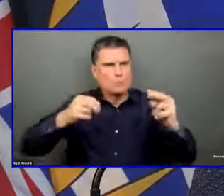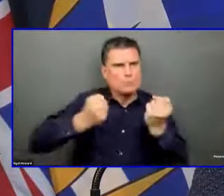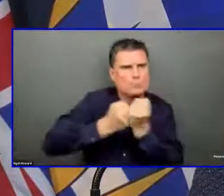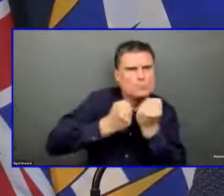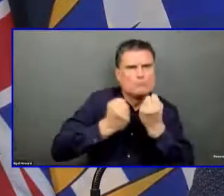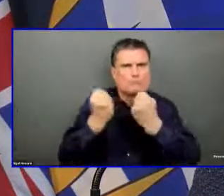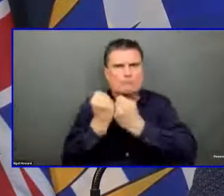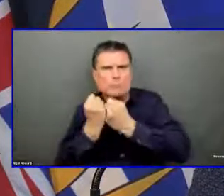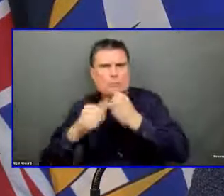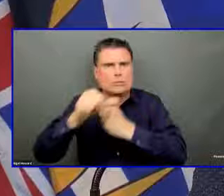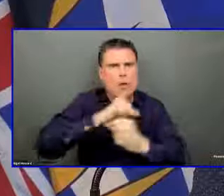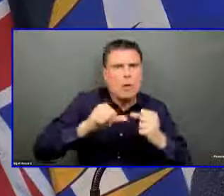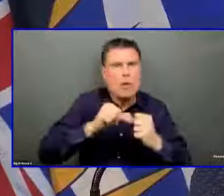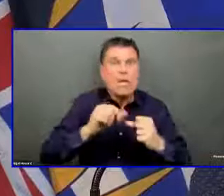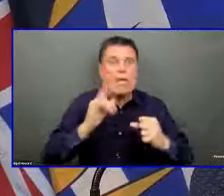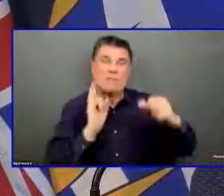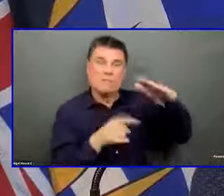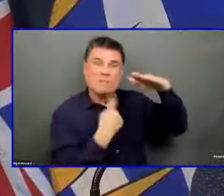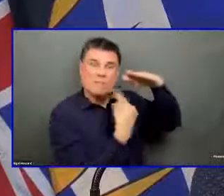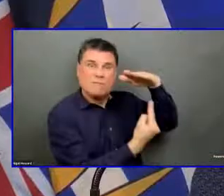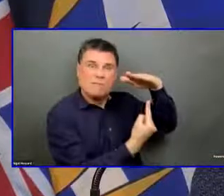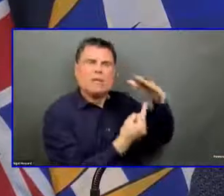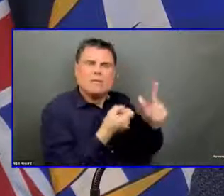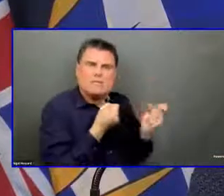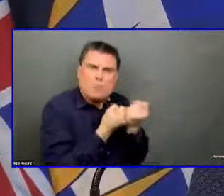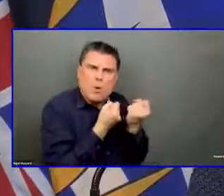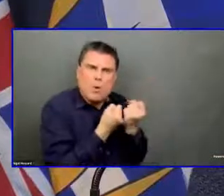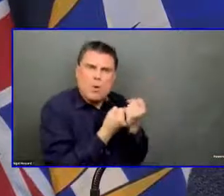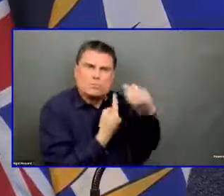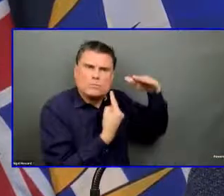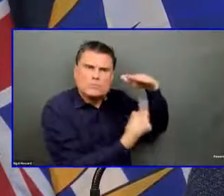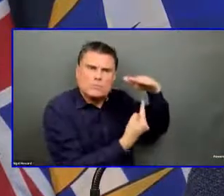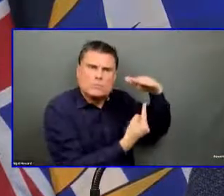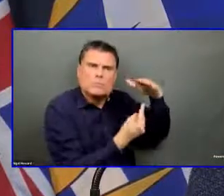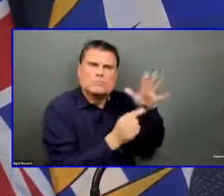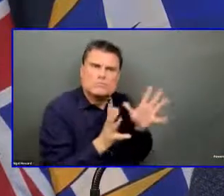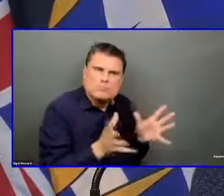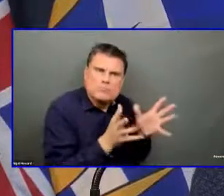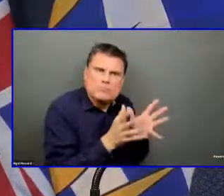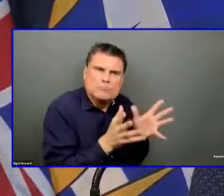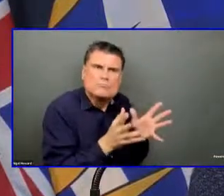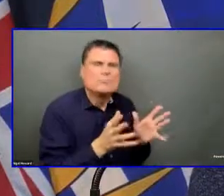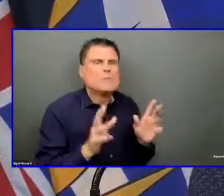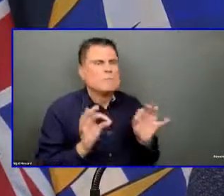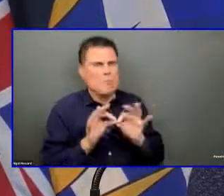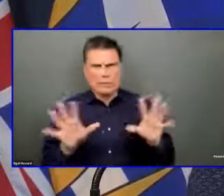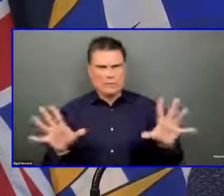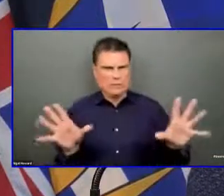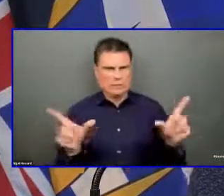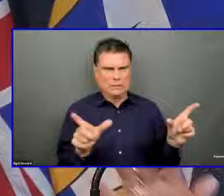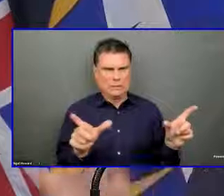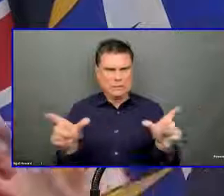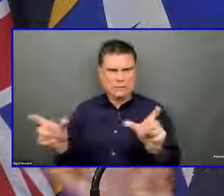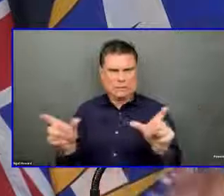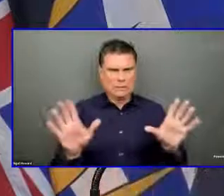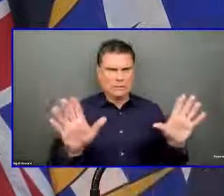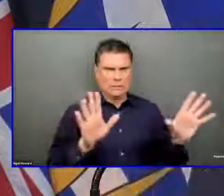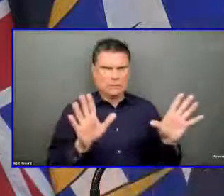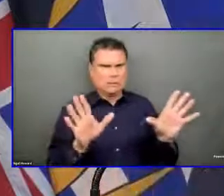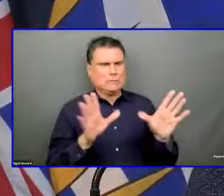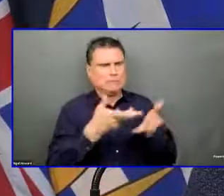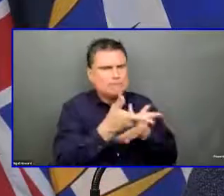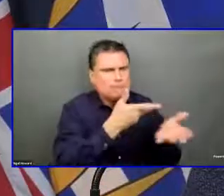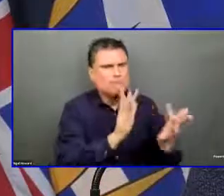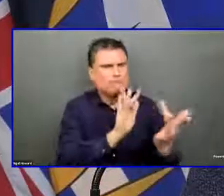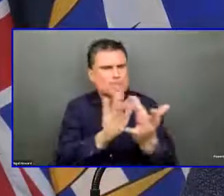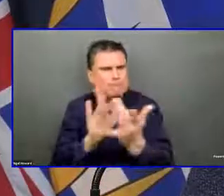follow-up that we need to do. So that's what we're focusing on, recognizing that we're in this tenuous place right now and that we need to